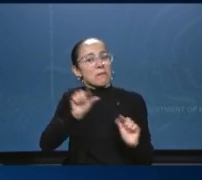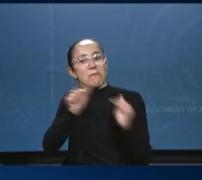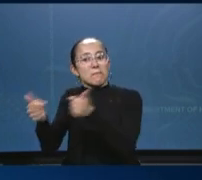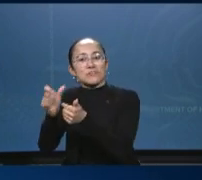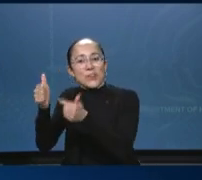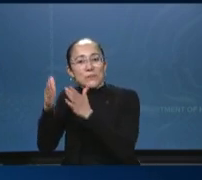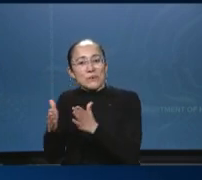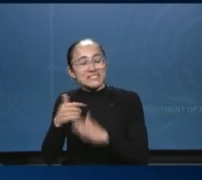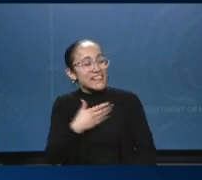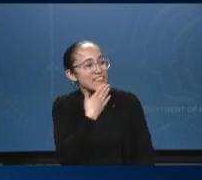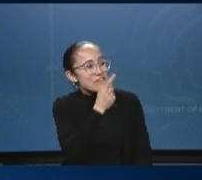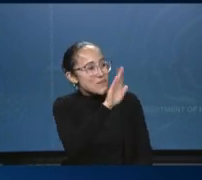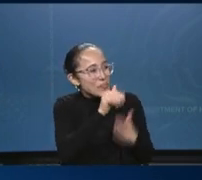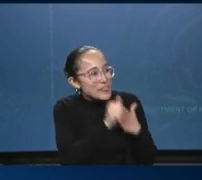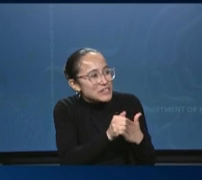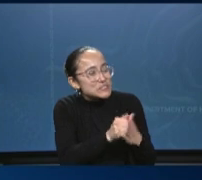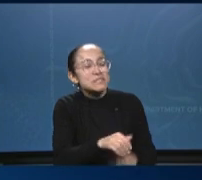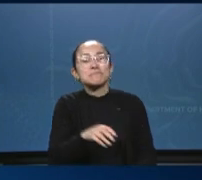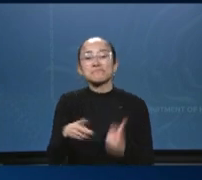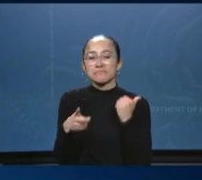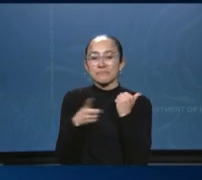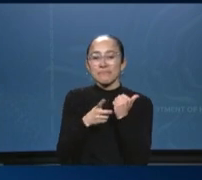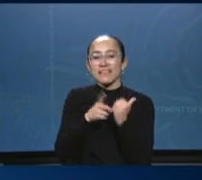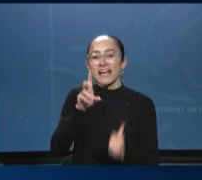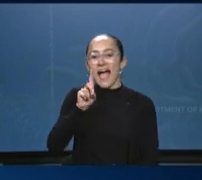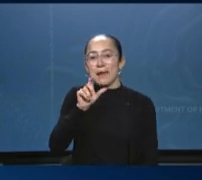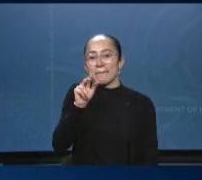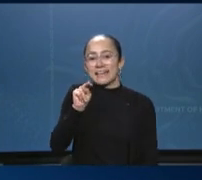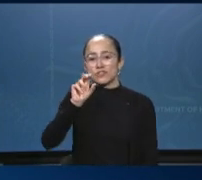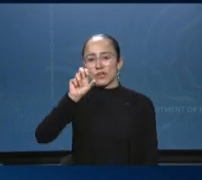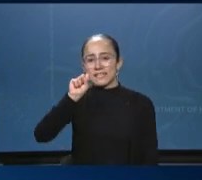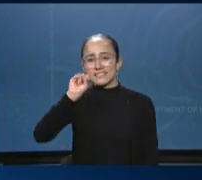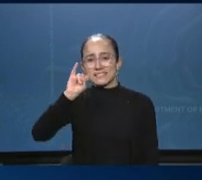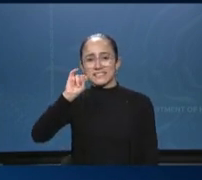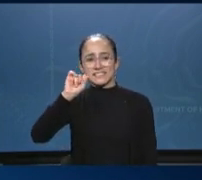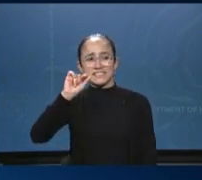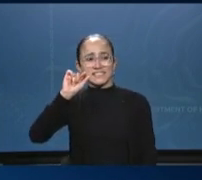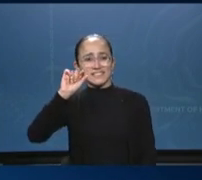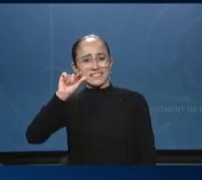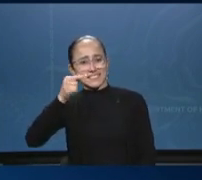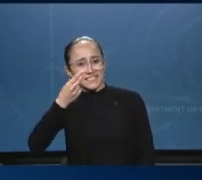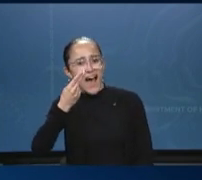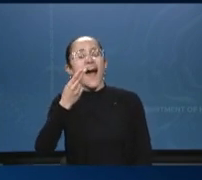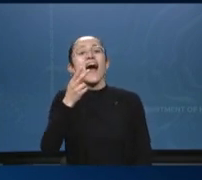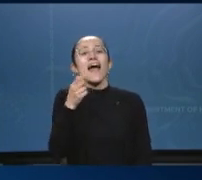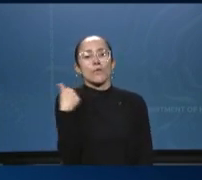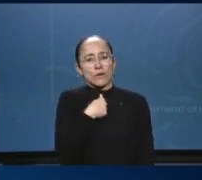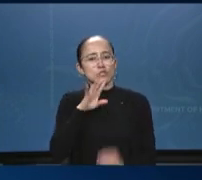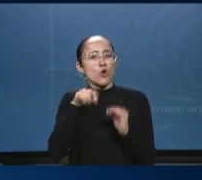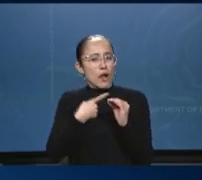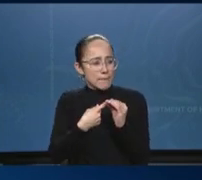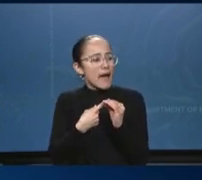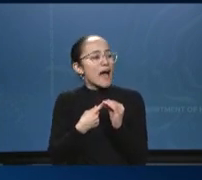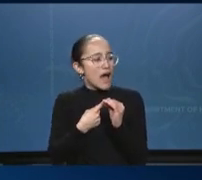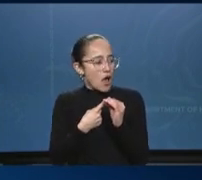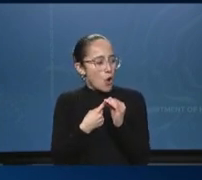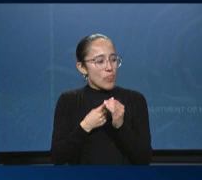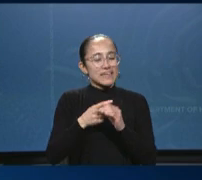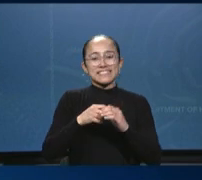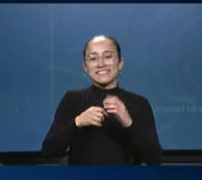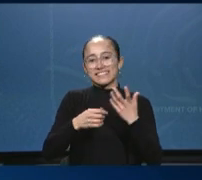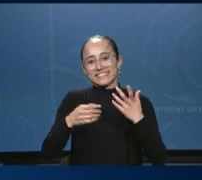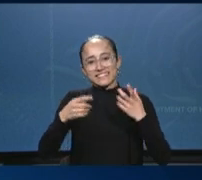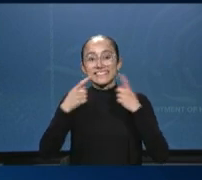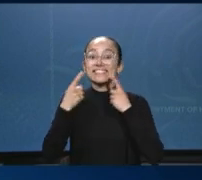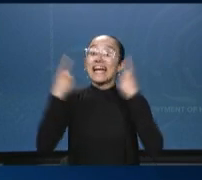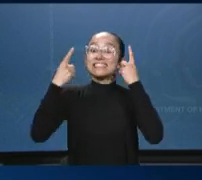and thank you for your leadership. Deputy Administrator Tsai, you know, we've talked a lot about the success of the ACA being the coverage numbers,